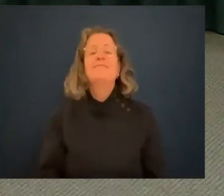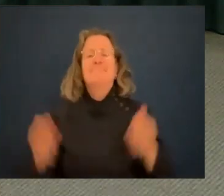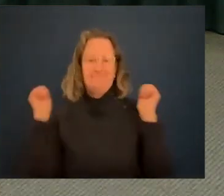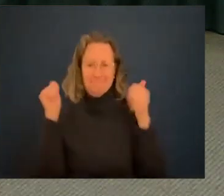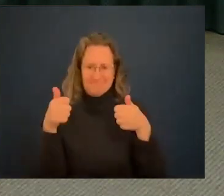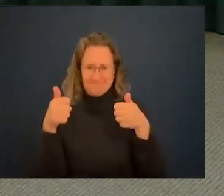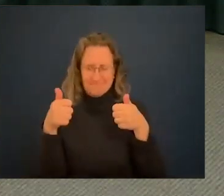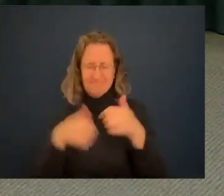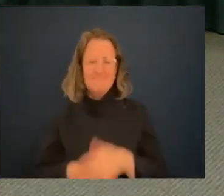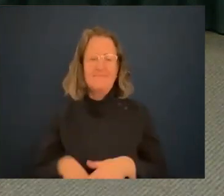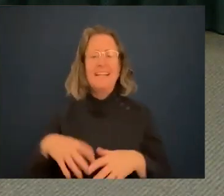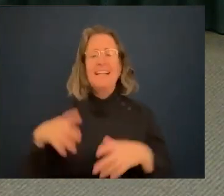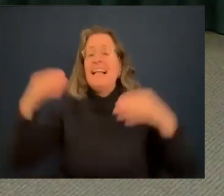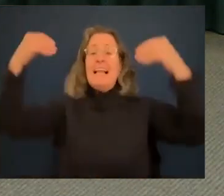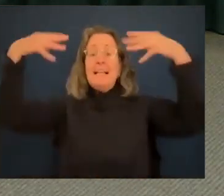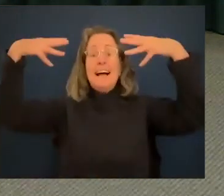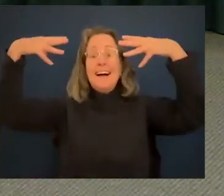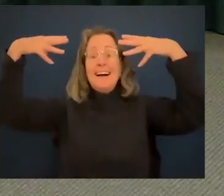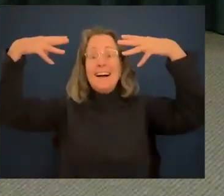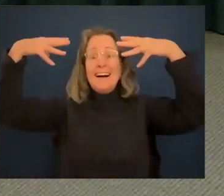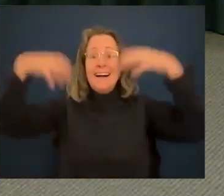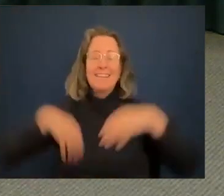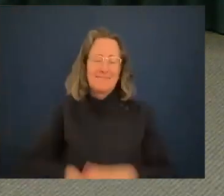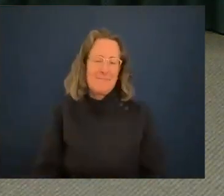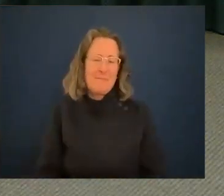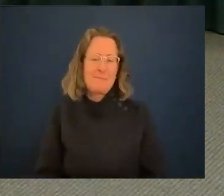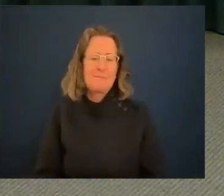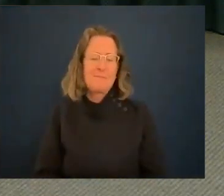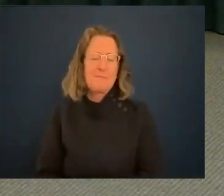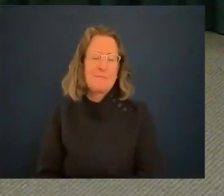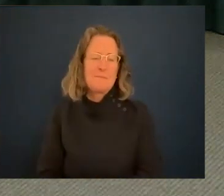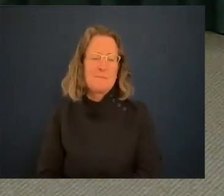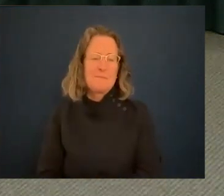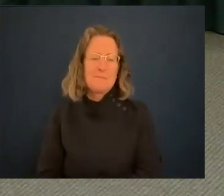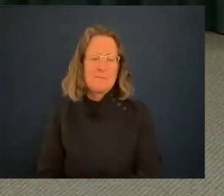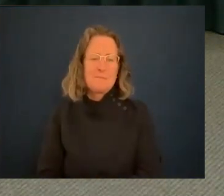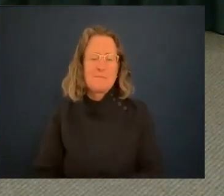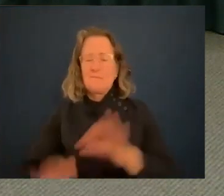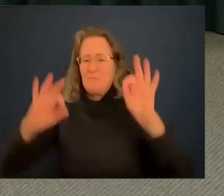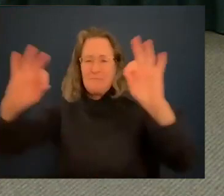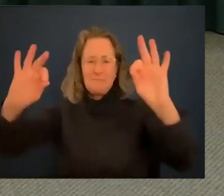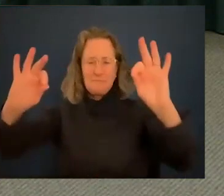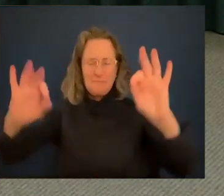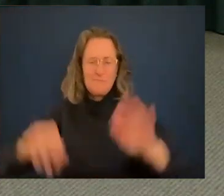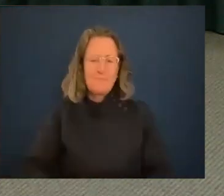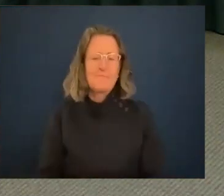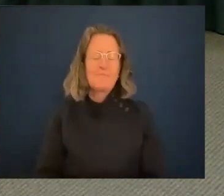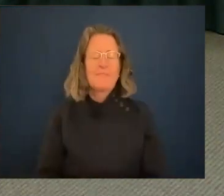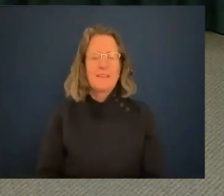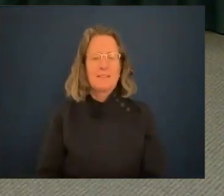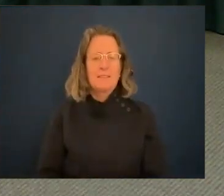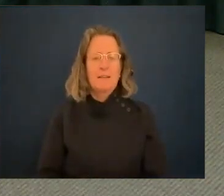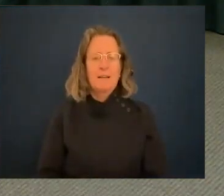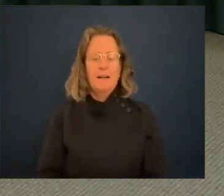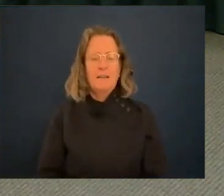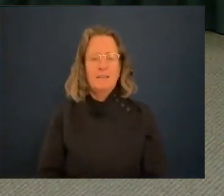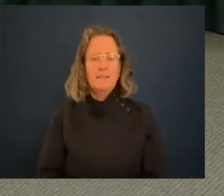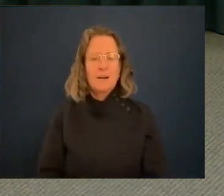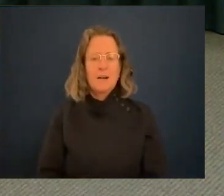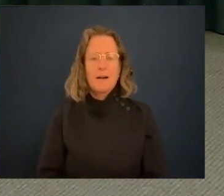go let there be light ah I was gonna say if you didn't yeah there you go um